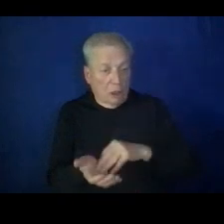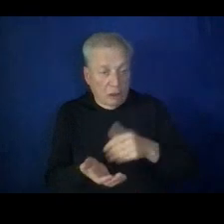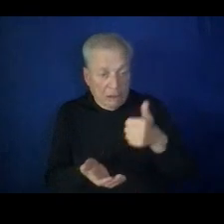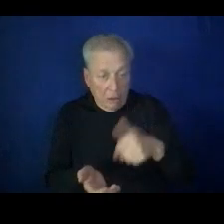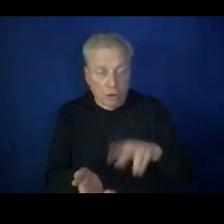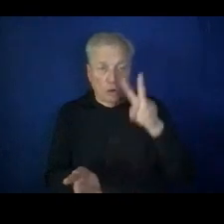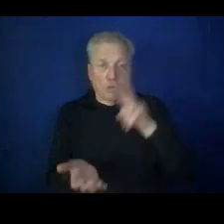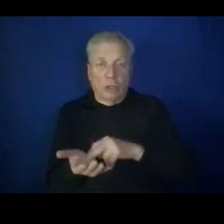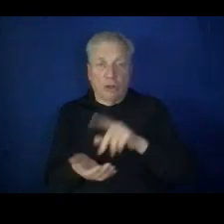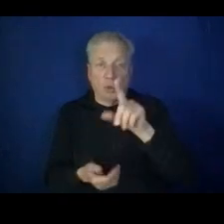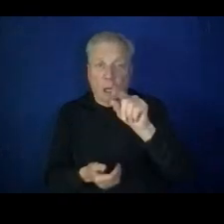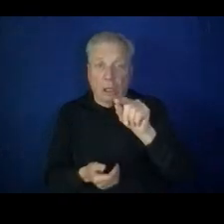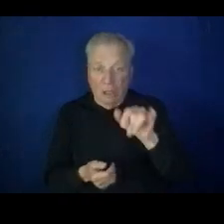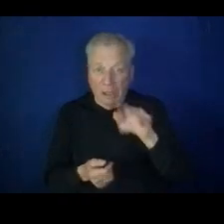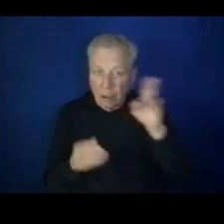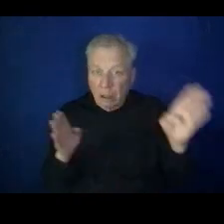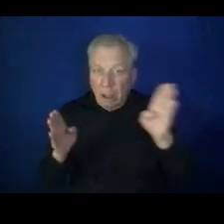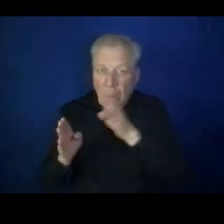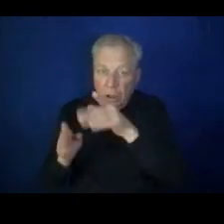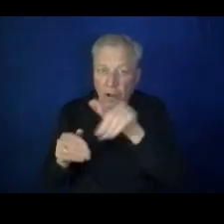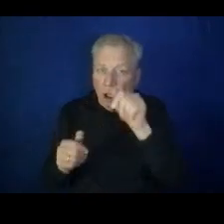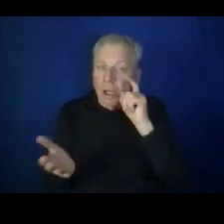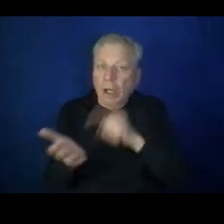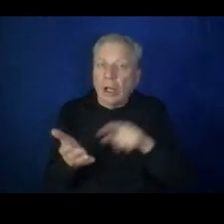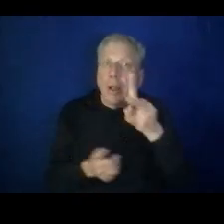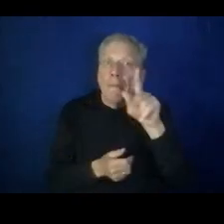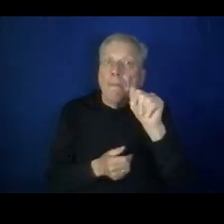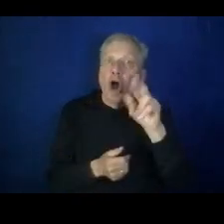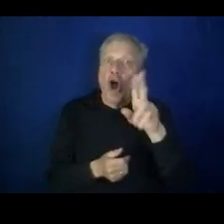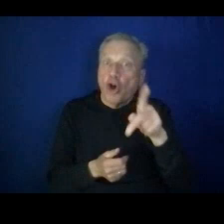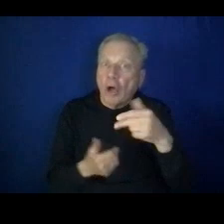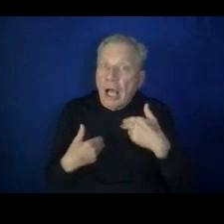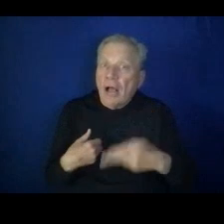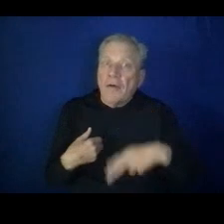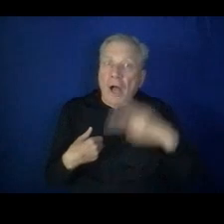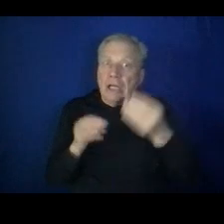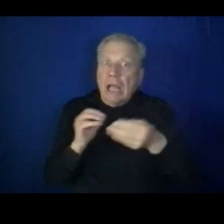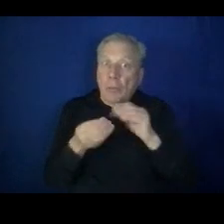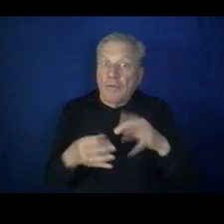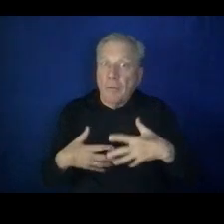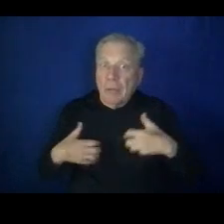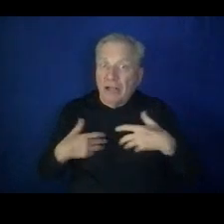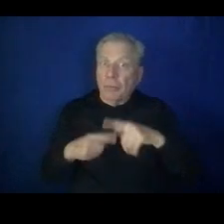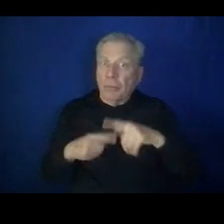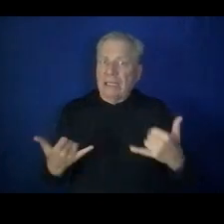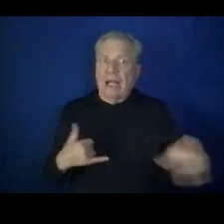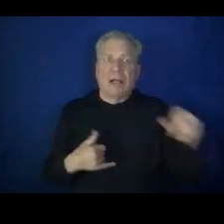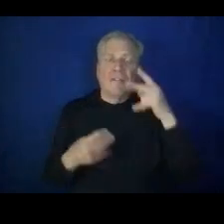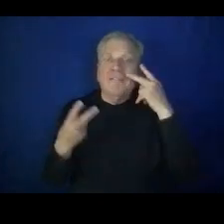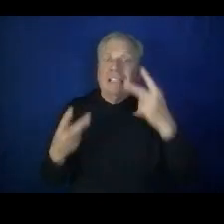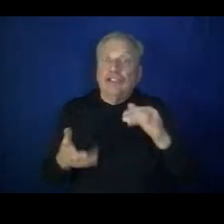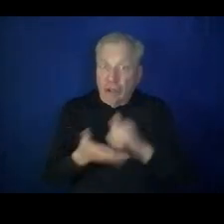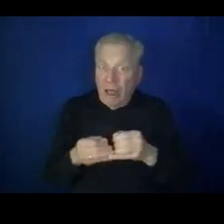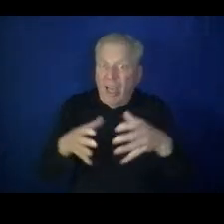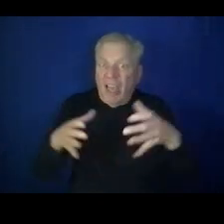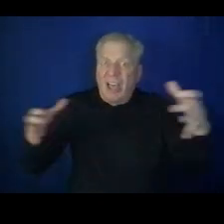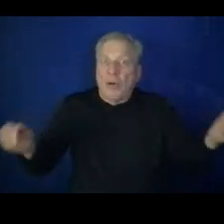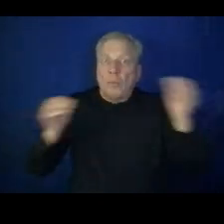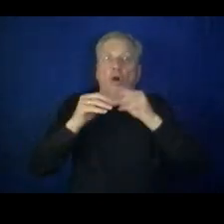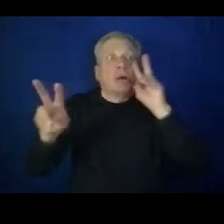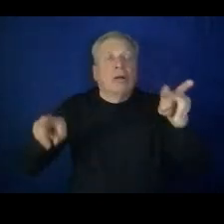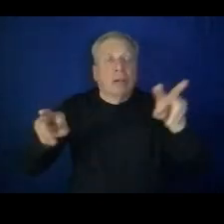bears. So you can see the park has generally had the highest density of bears, but now grizzly bears have expanded so much. There's some areas with really high density